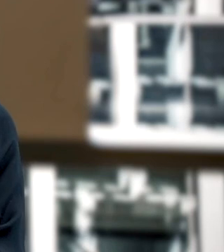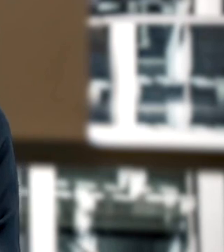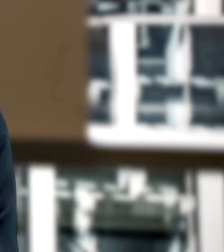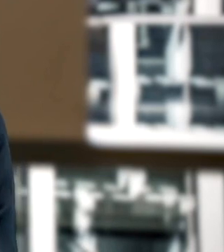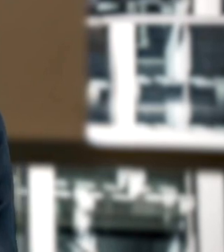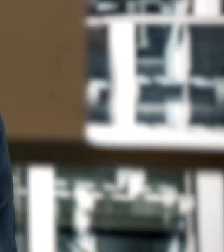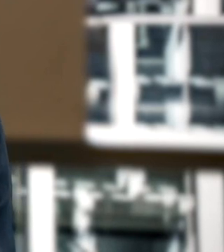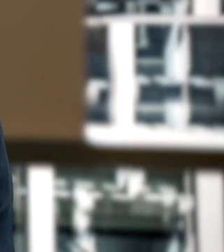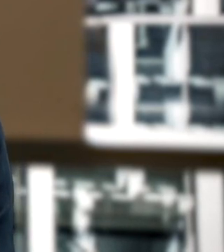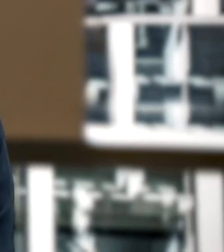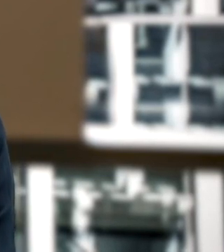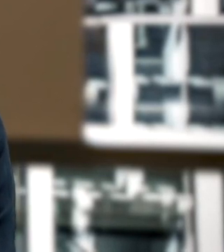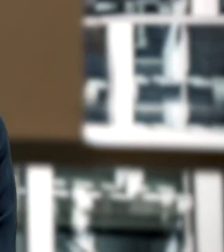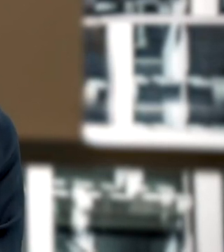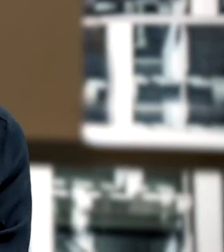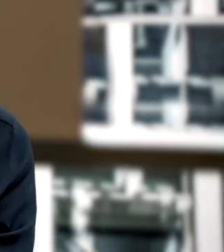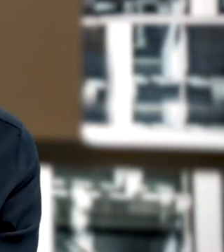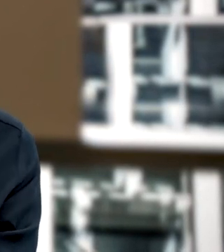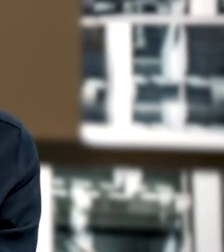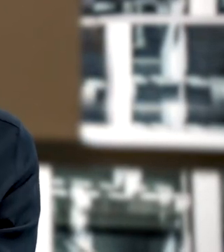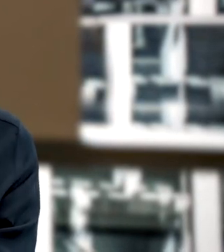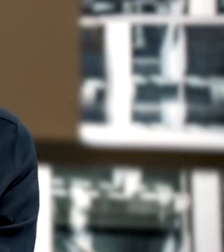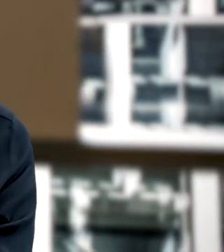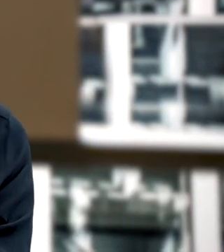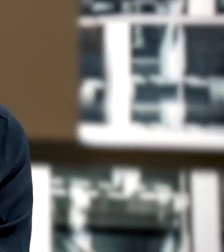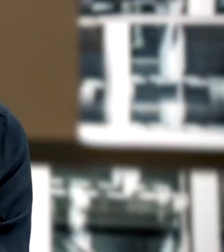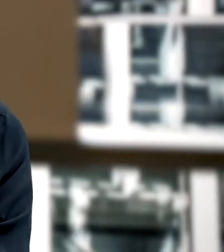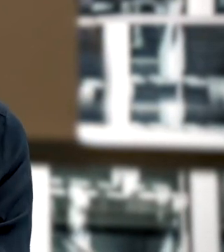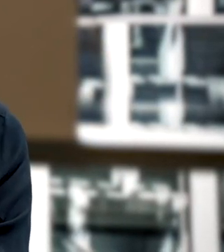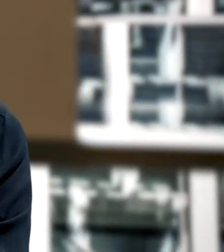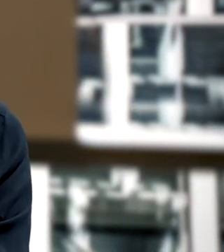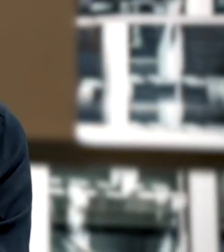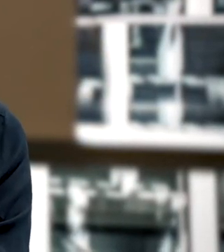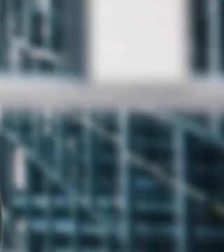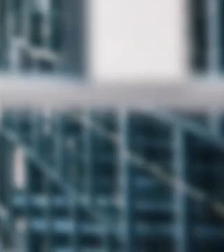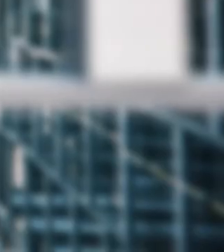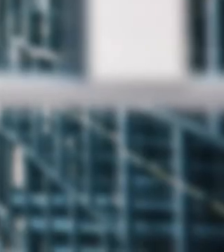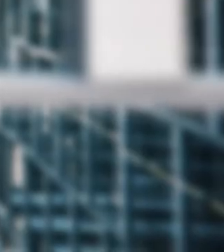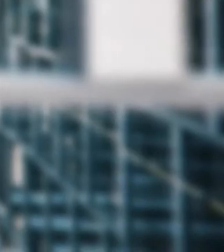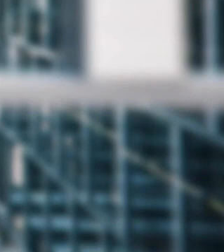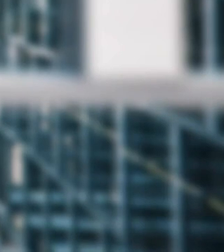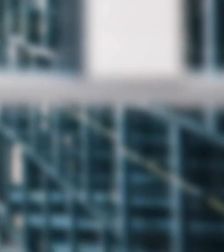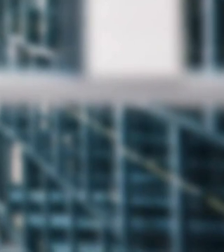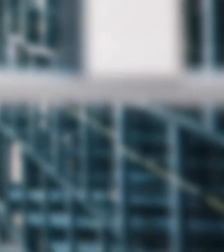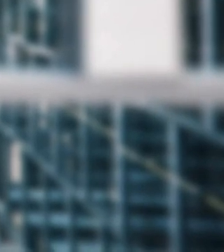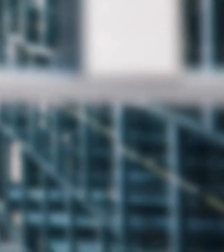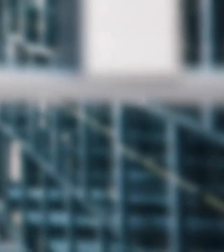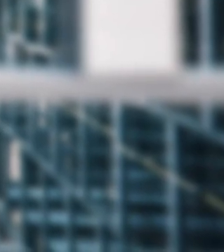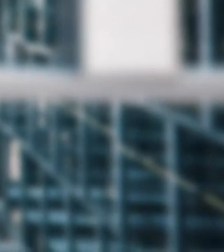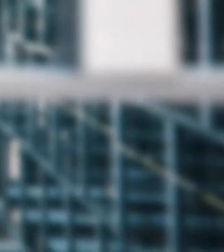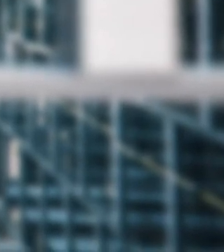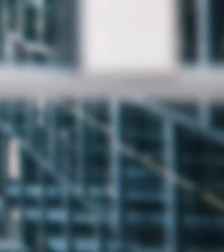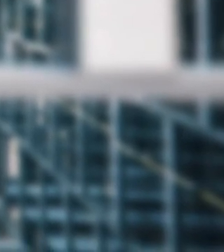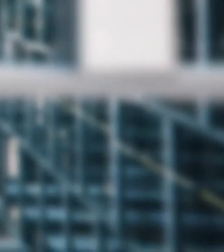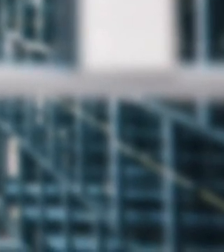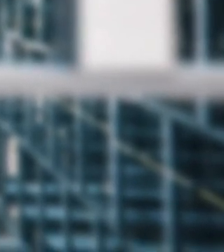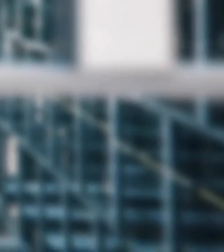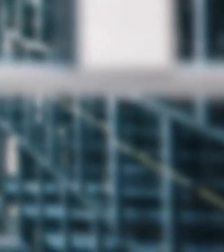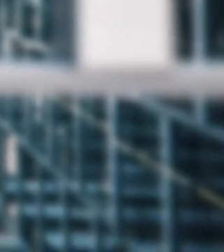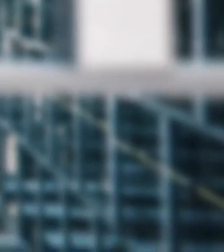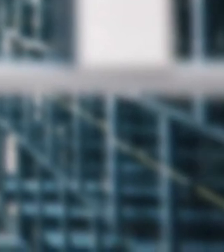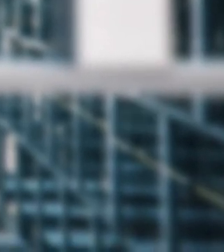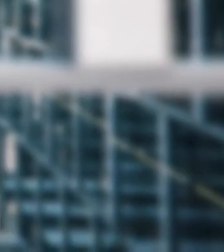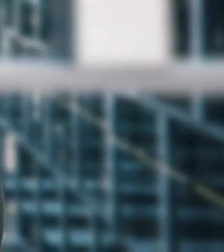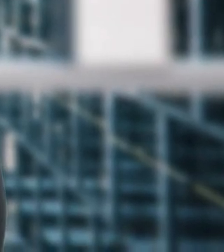students can pick up what interests them the most. What I want to do is to internationalize